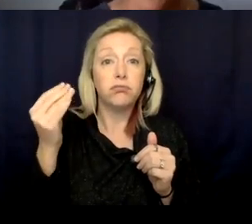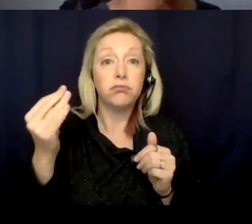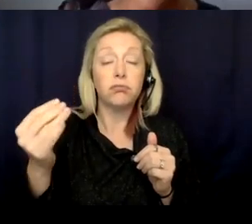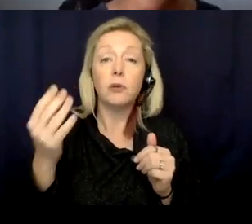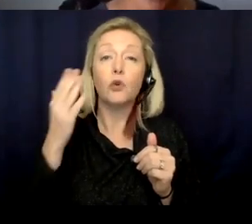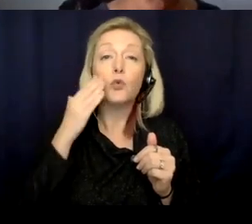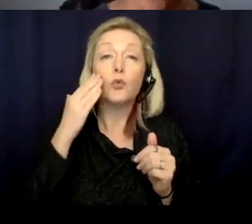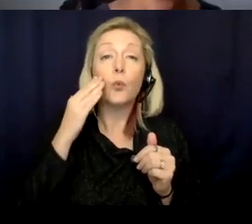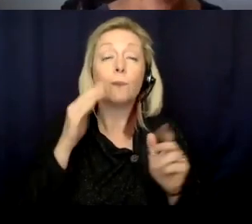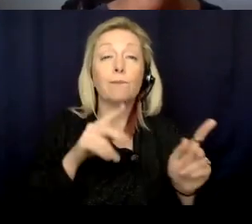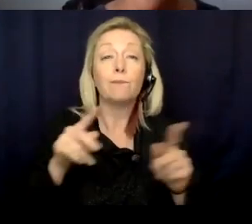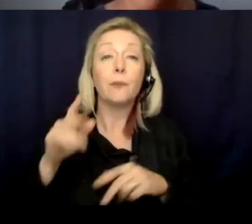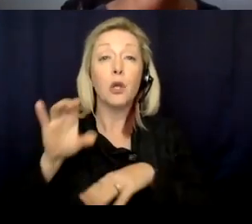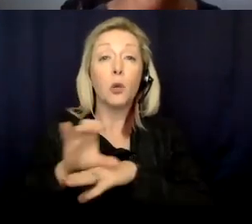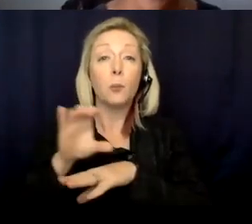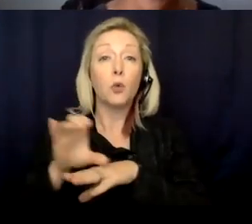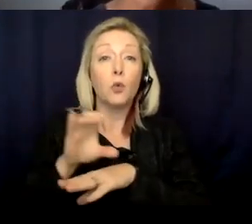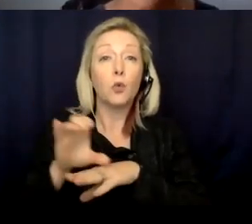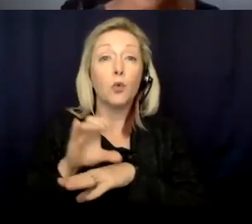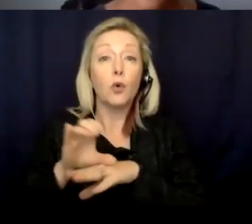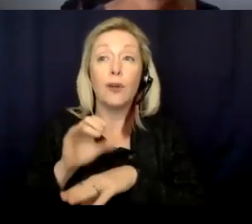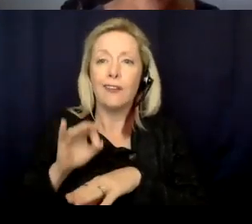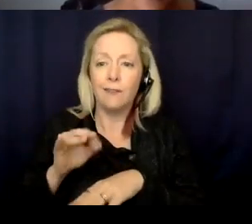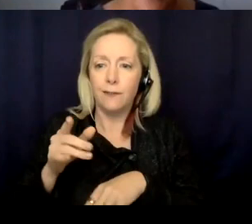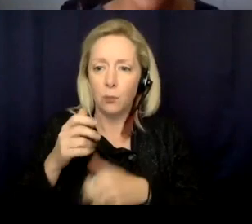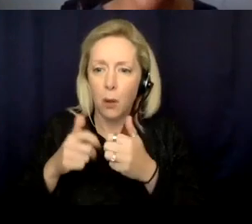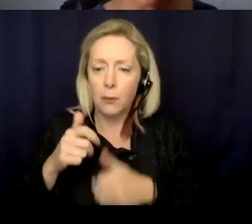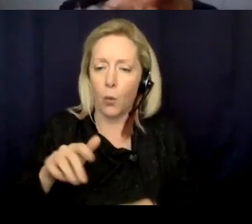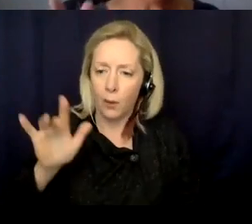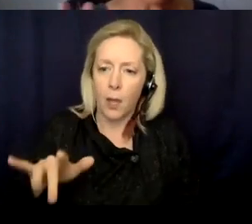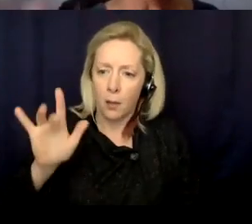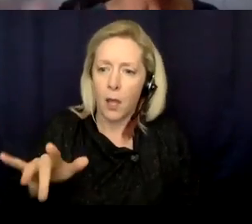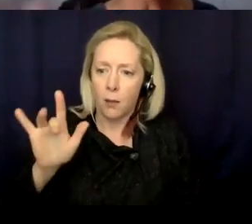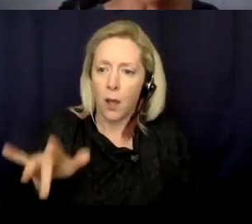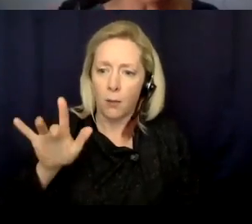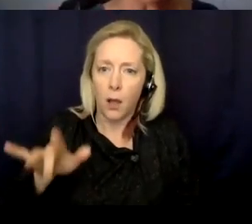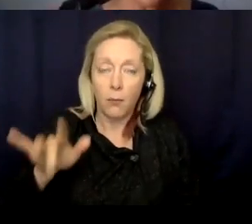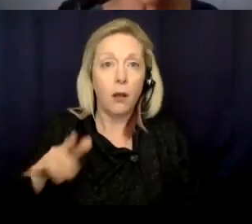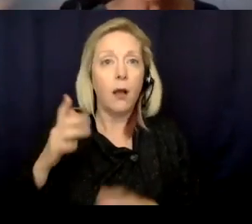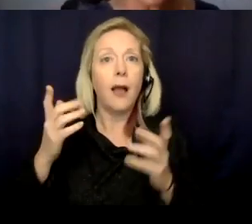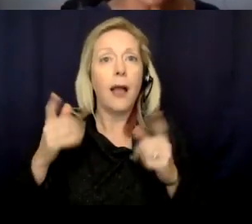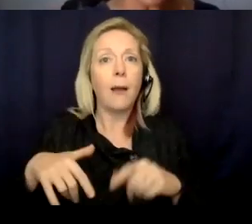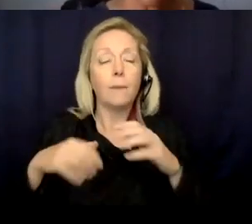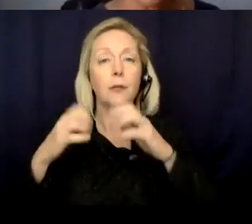know how when it gets slow and we'll hit the enter button again and again. And what that